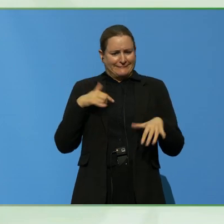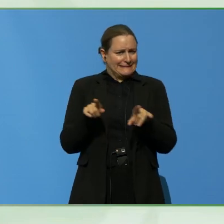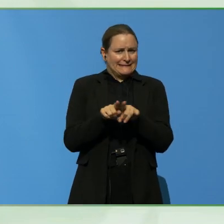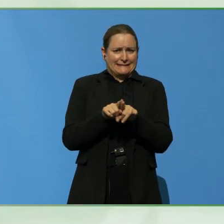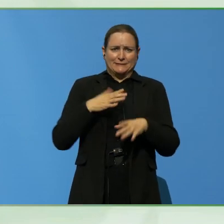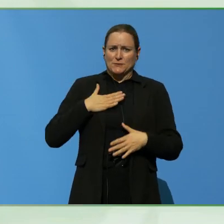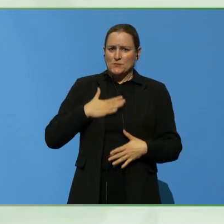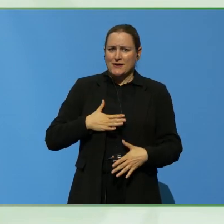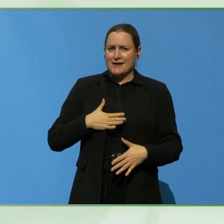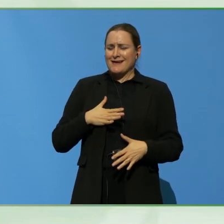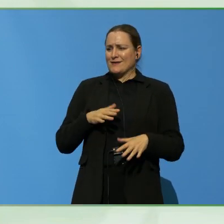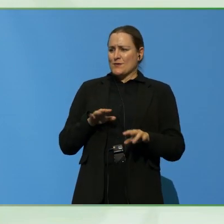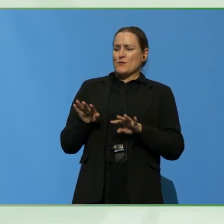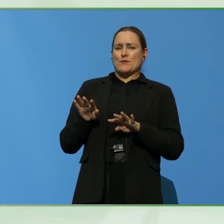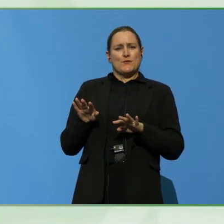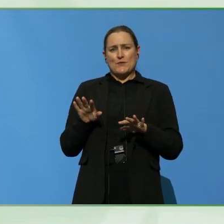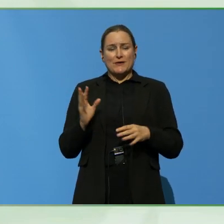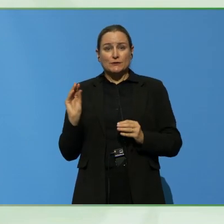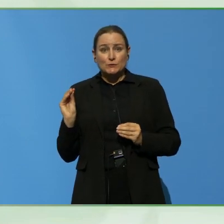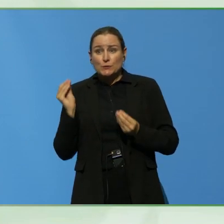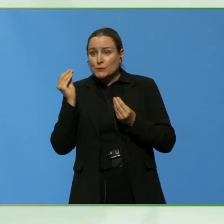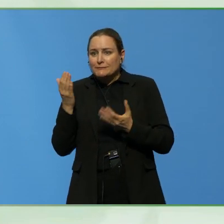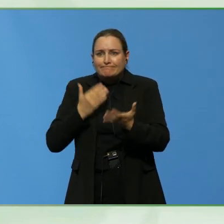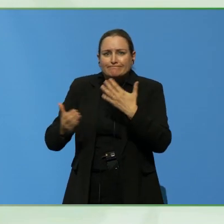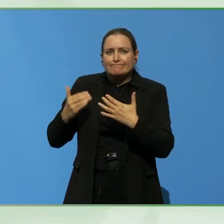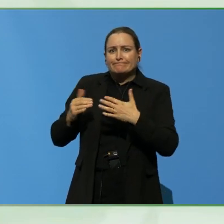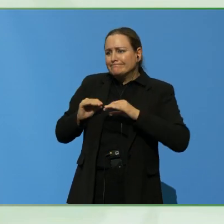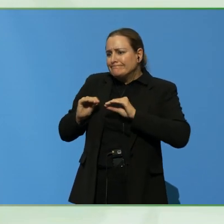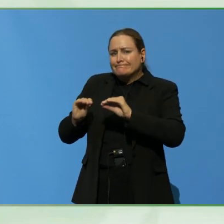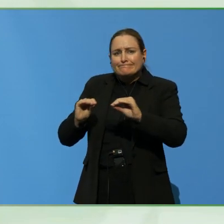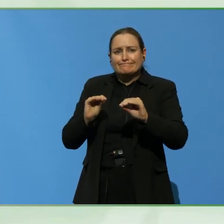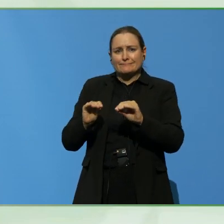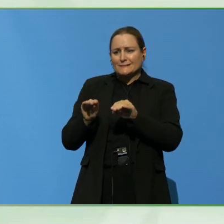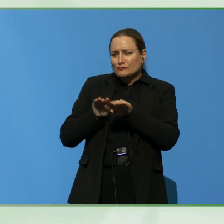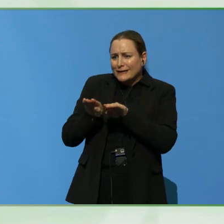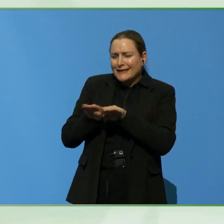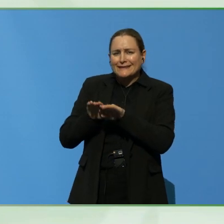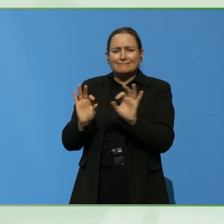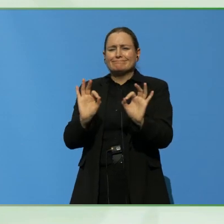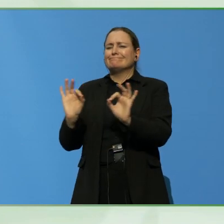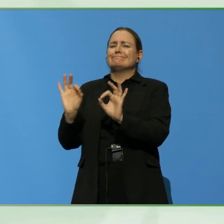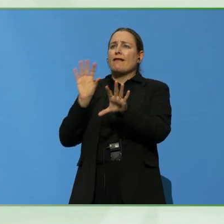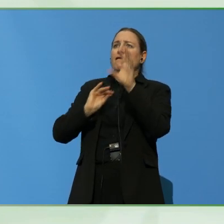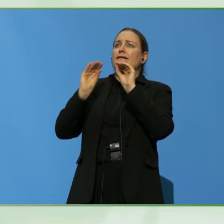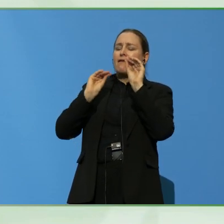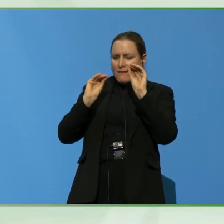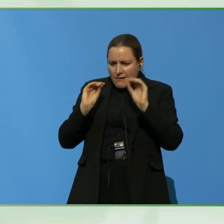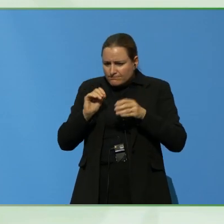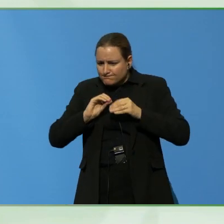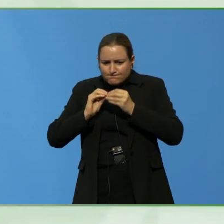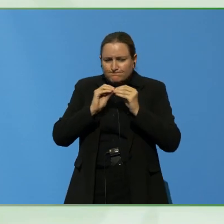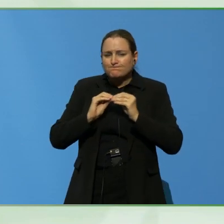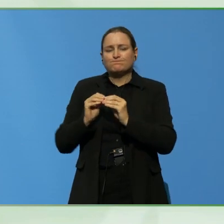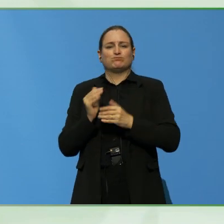Archie, that are taking young people, young entrepreneurs, and making them even more remarkable people than they already